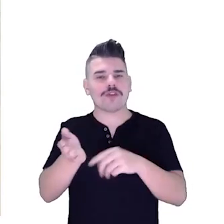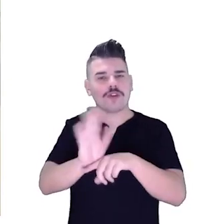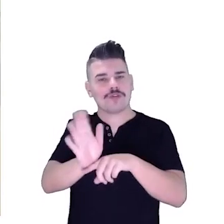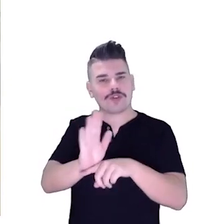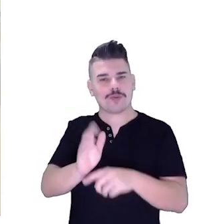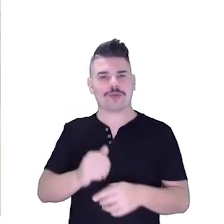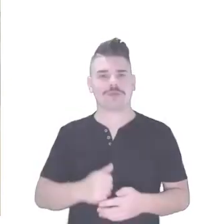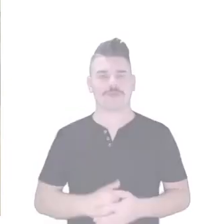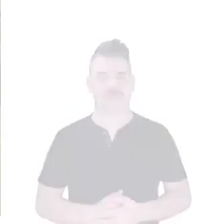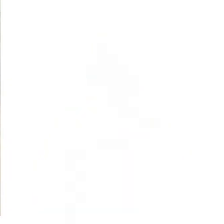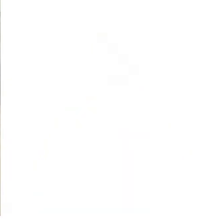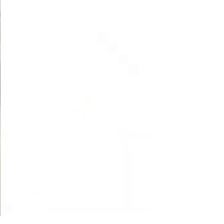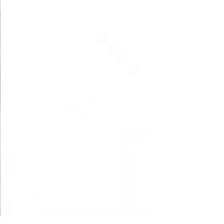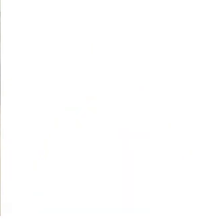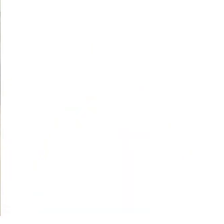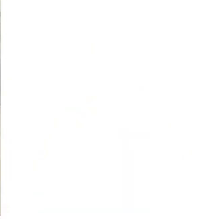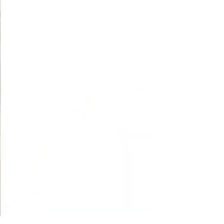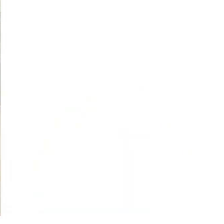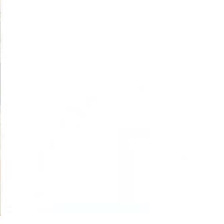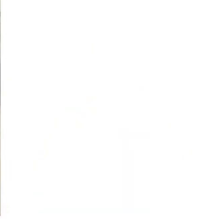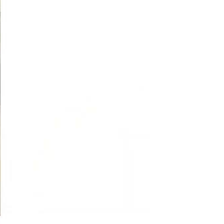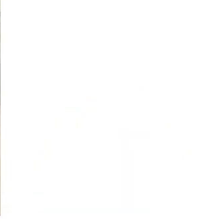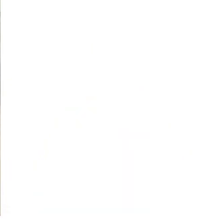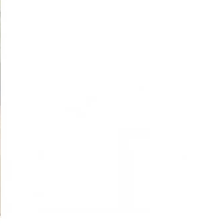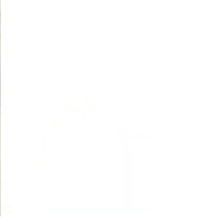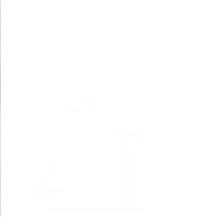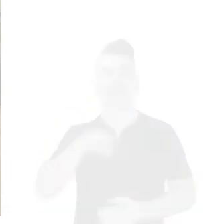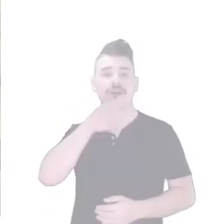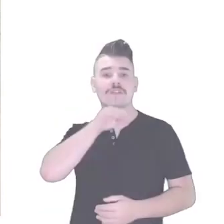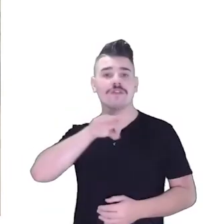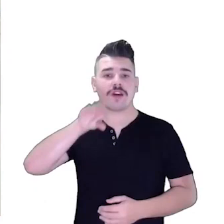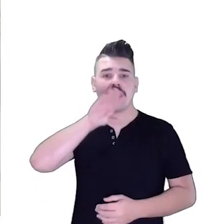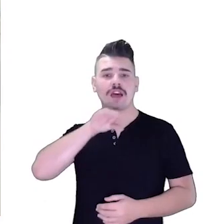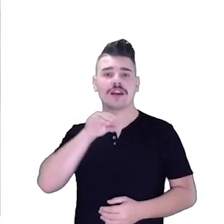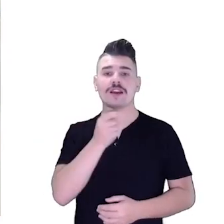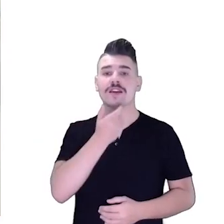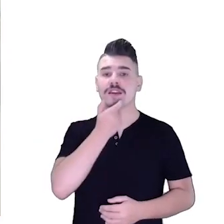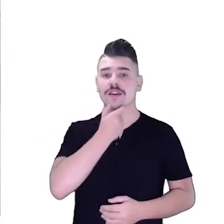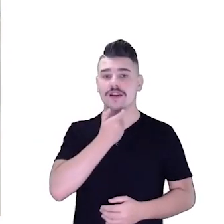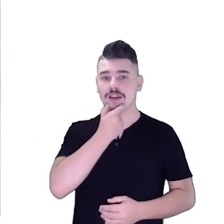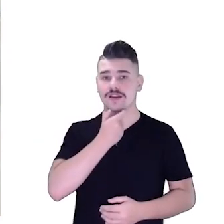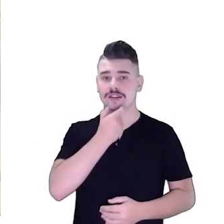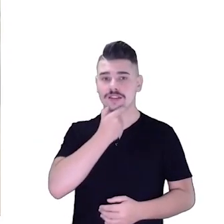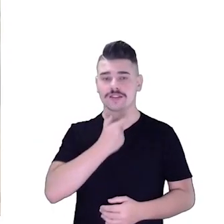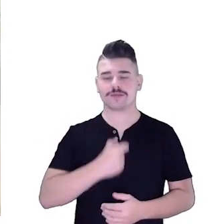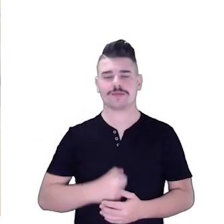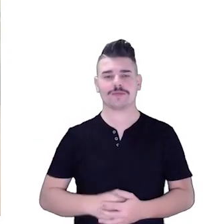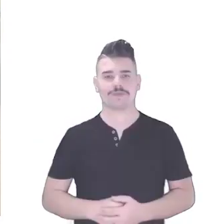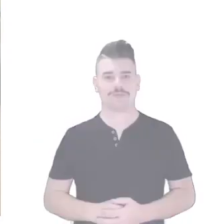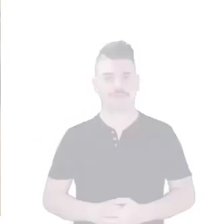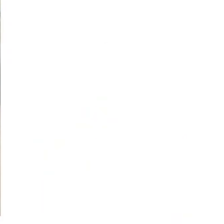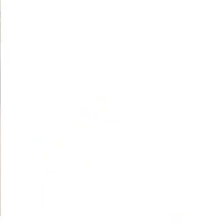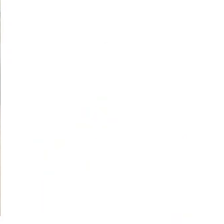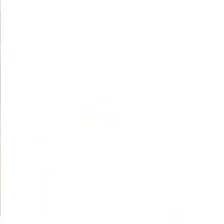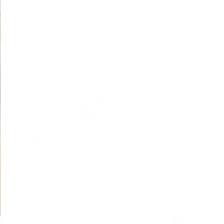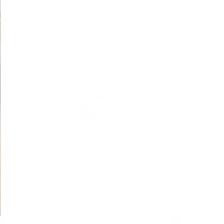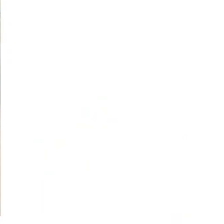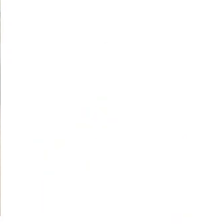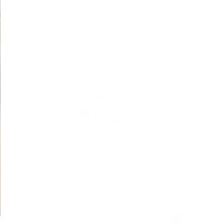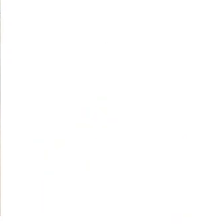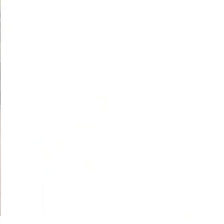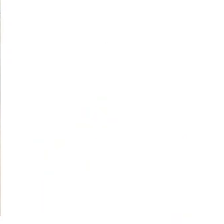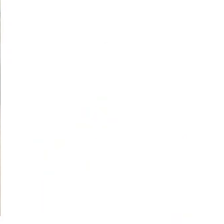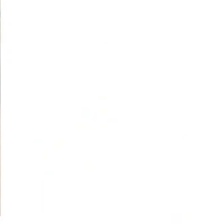filme. Yeah, Regina would like to hear more about the political